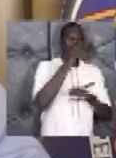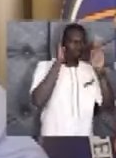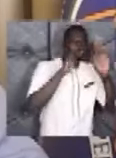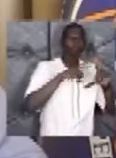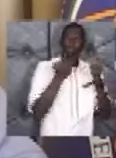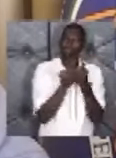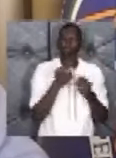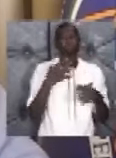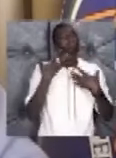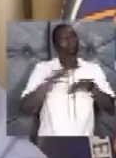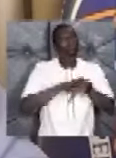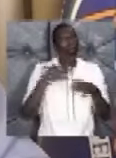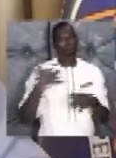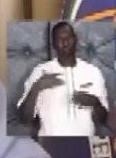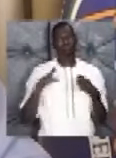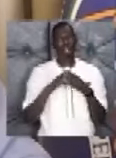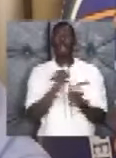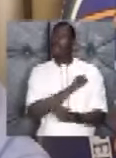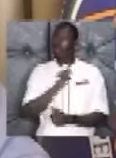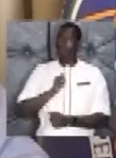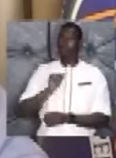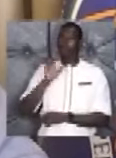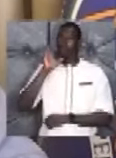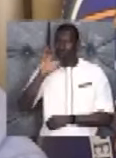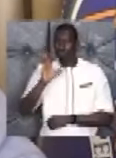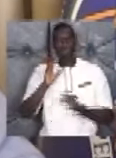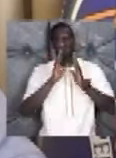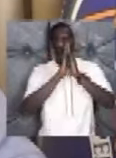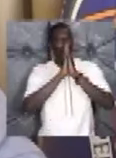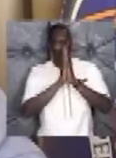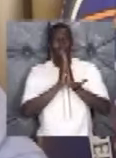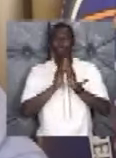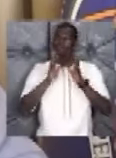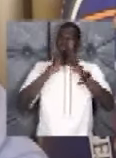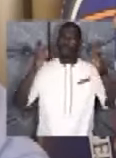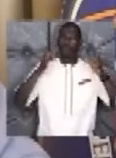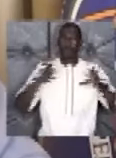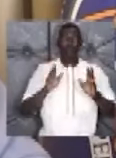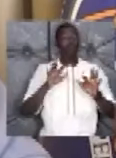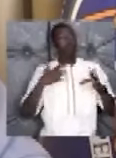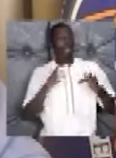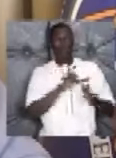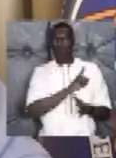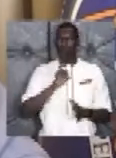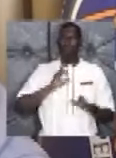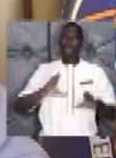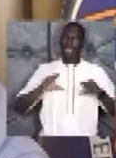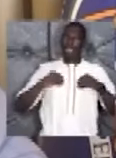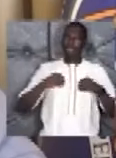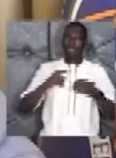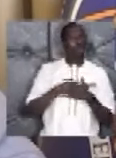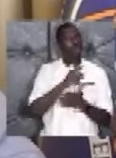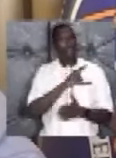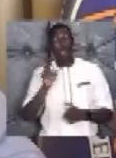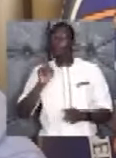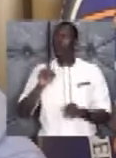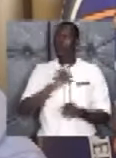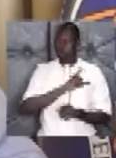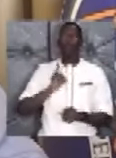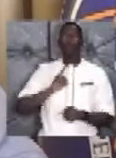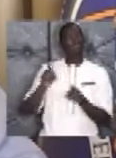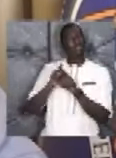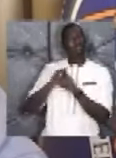this sense, our country is blessed uniquely, and whether we admit it or not,